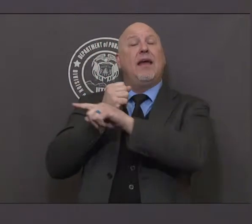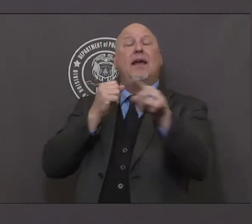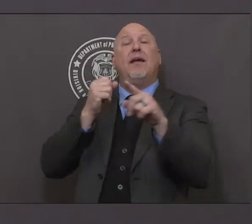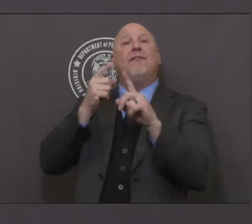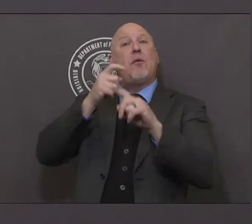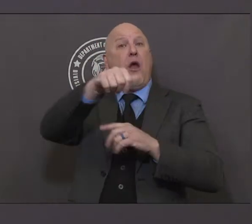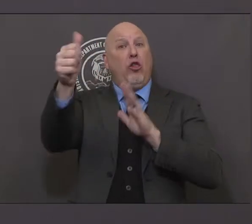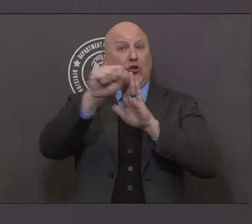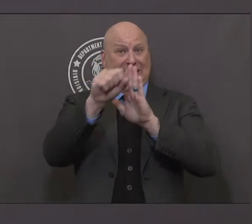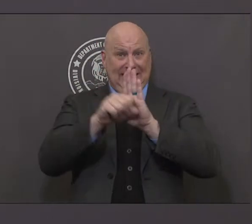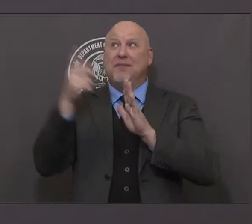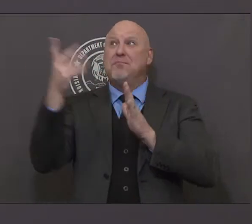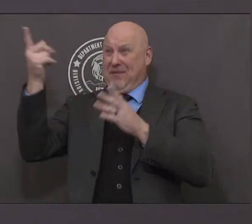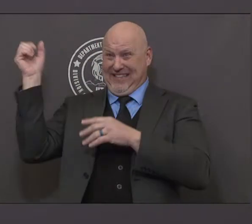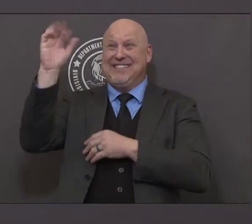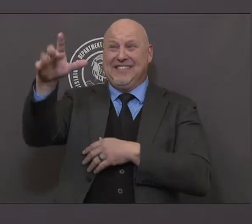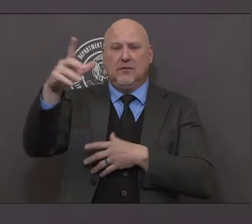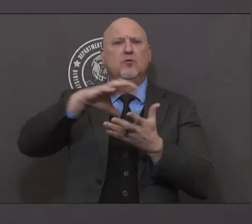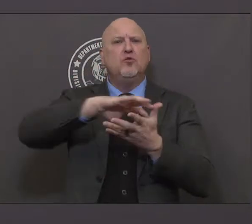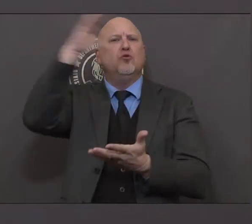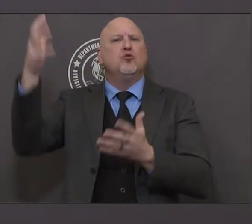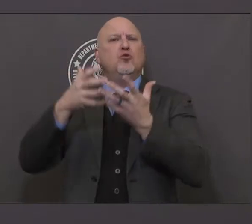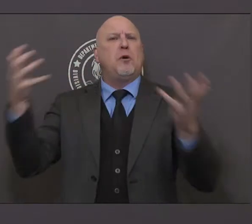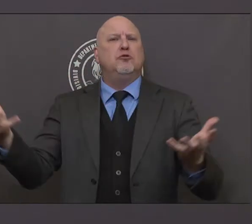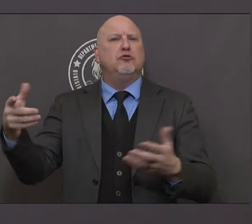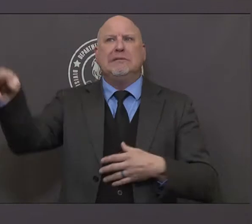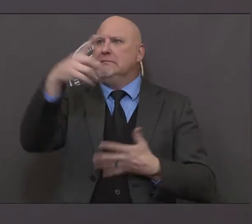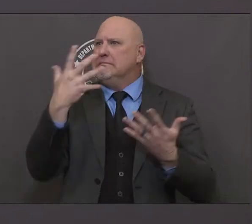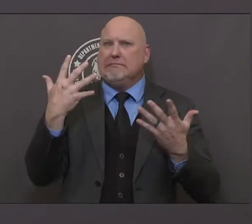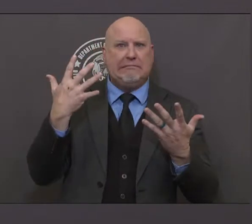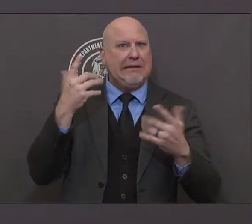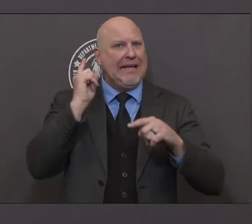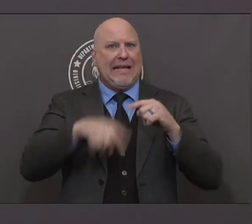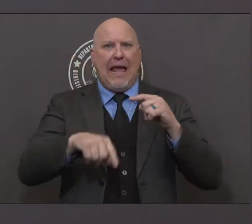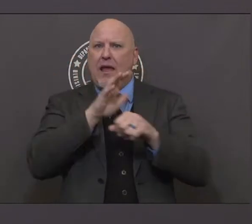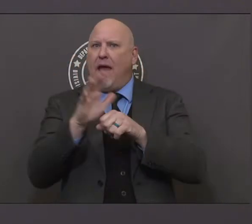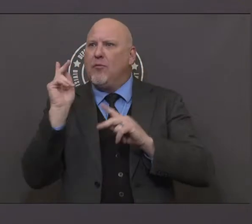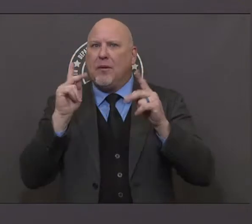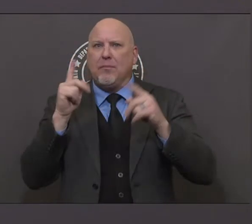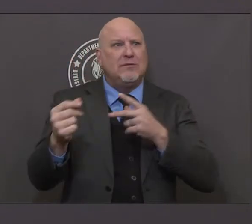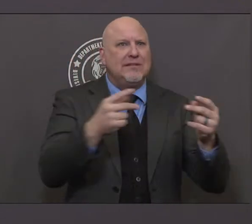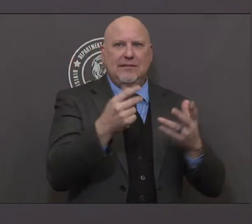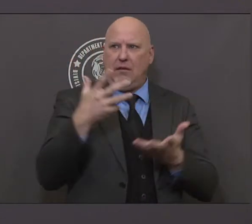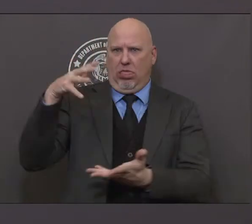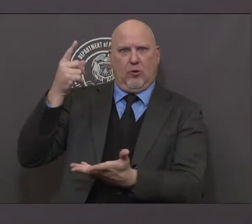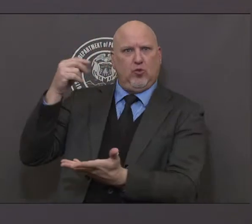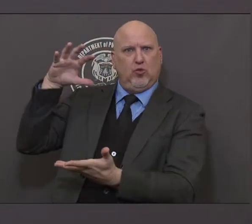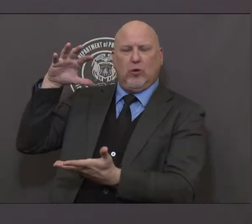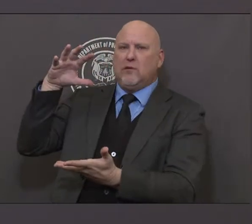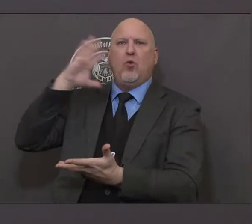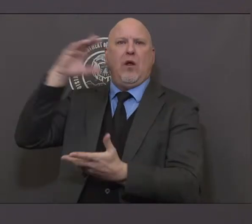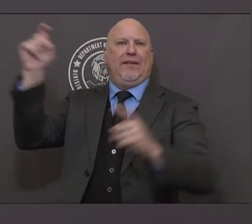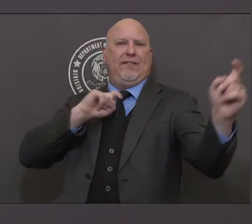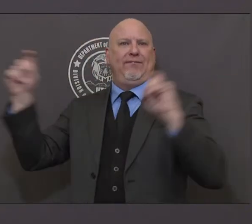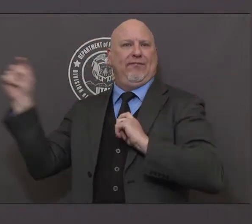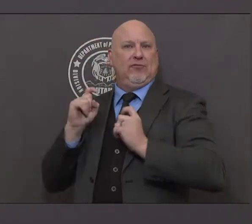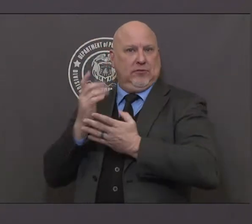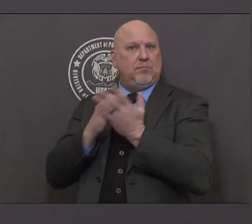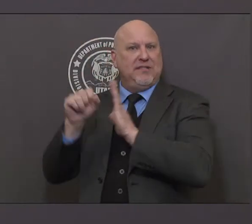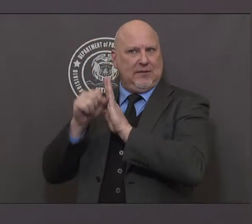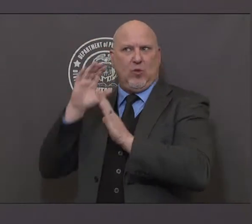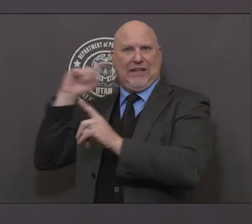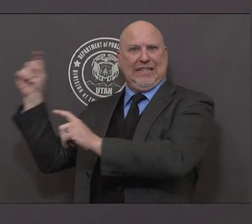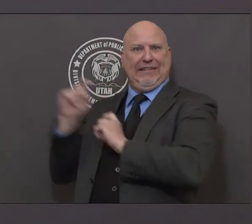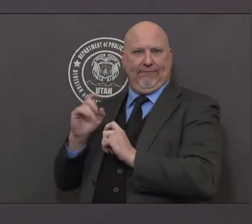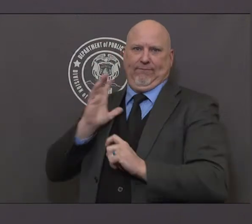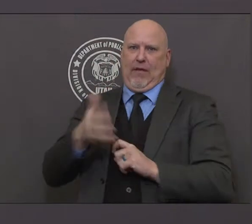news. In addition, all Pfizer vaccination kits are now going to ship with the